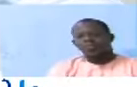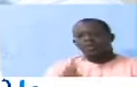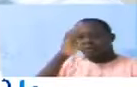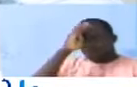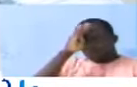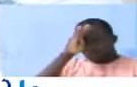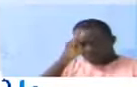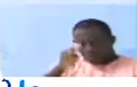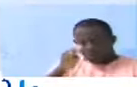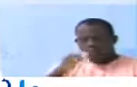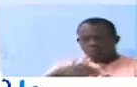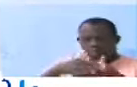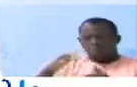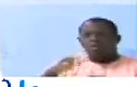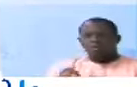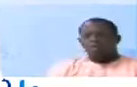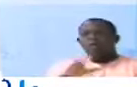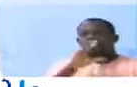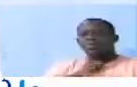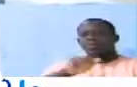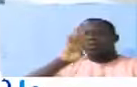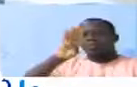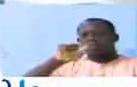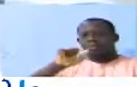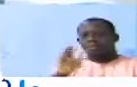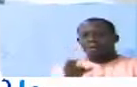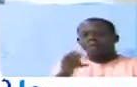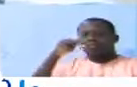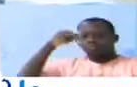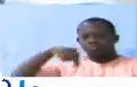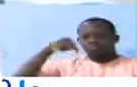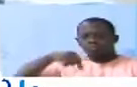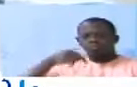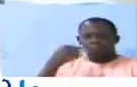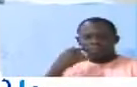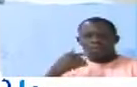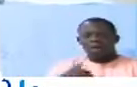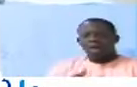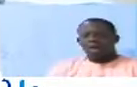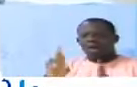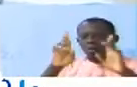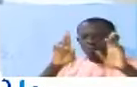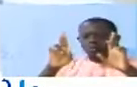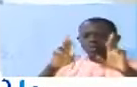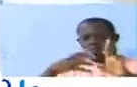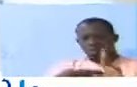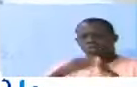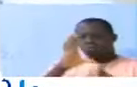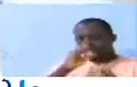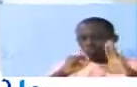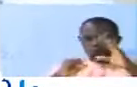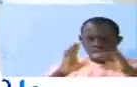Thank you very much. Mr. Bah, today I wish to talk to you about the following